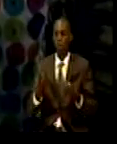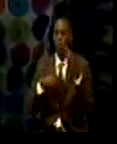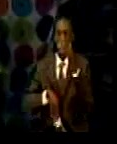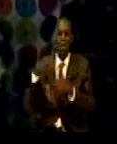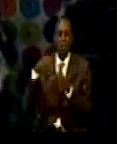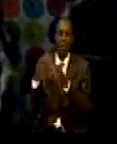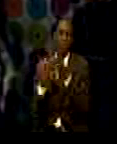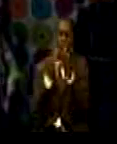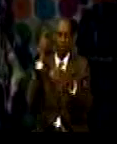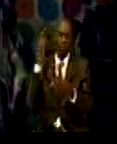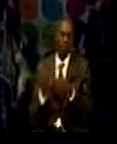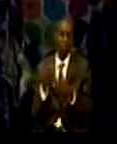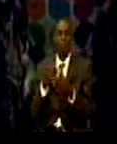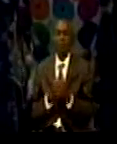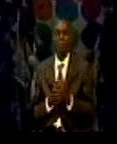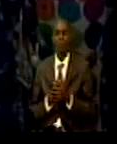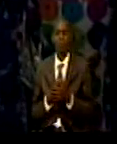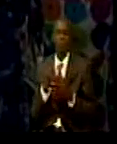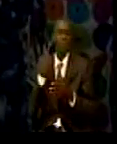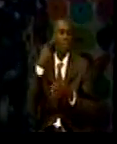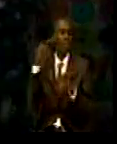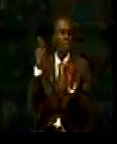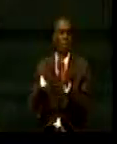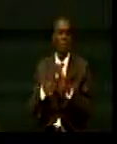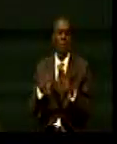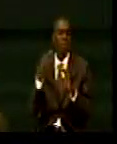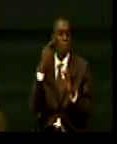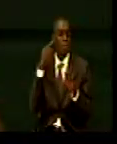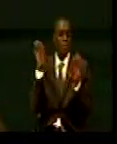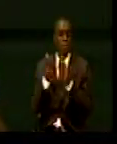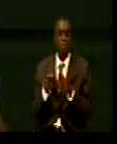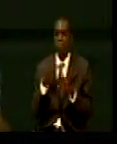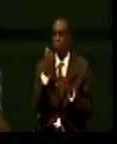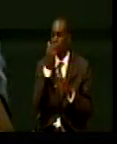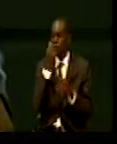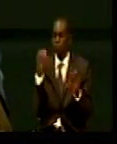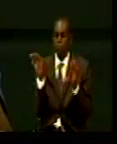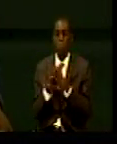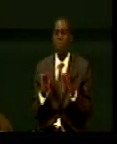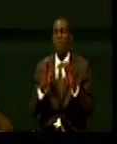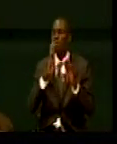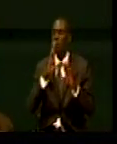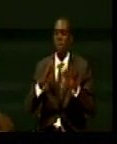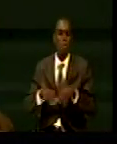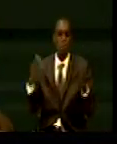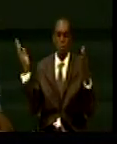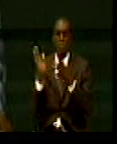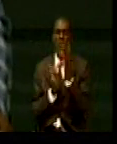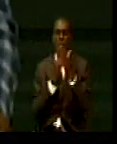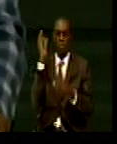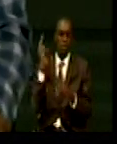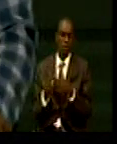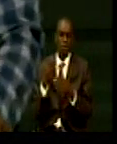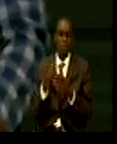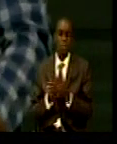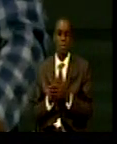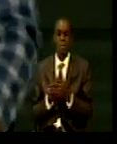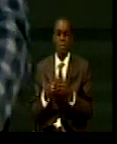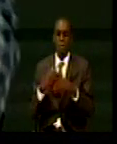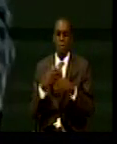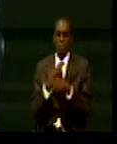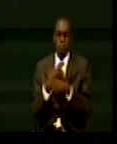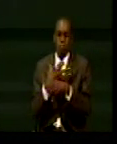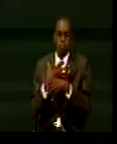name. Deafness, dumbness, come out in Jesus' name. Swelling